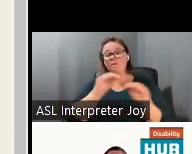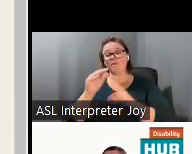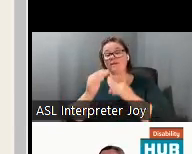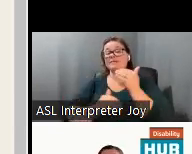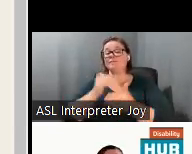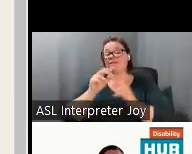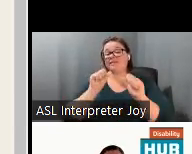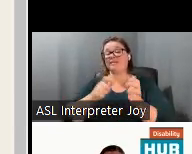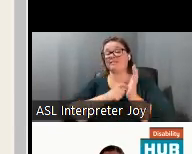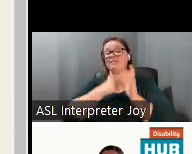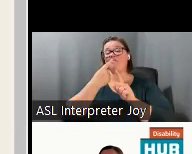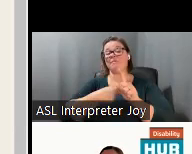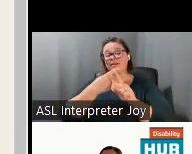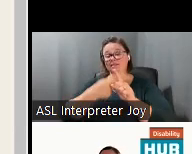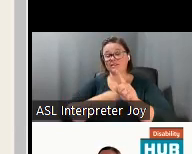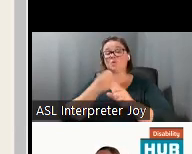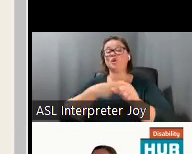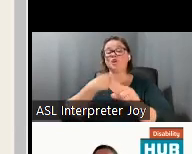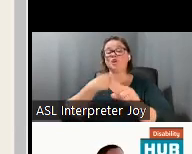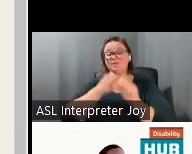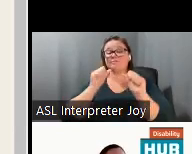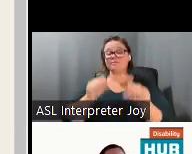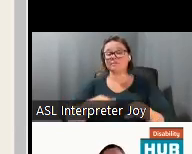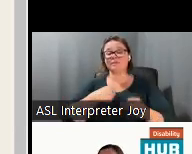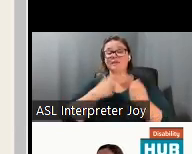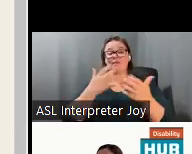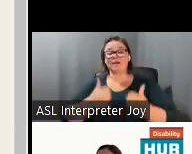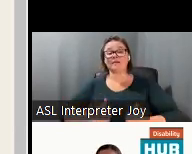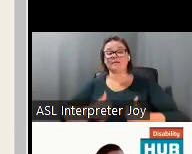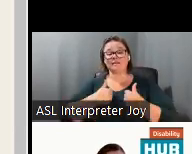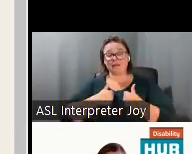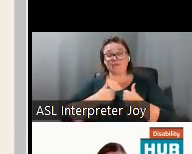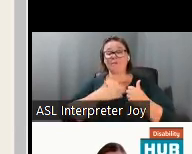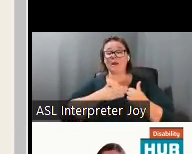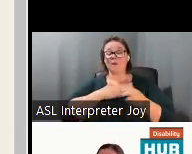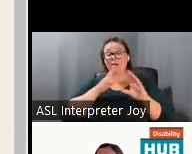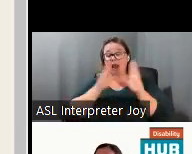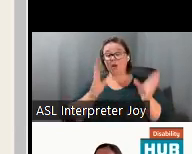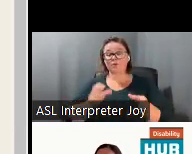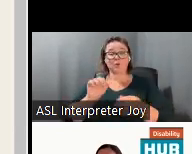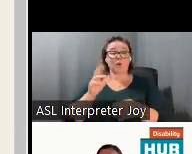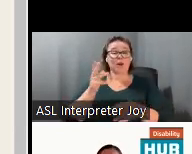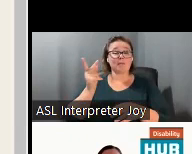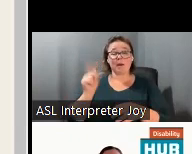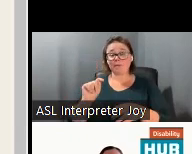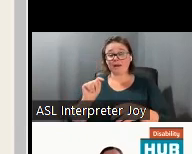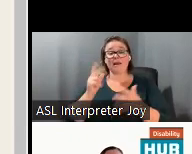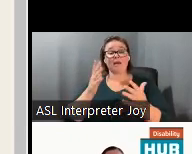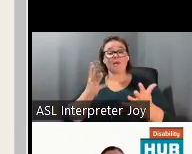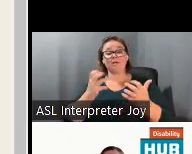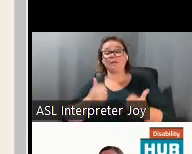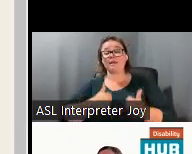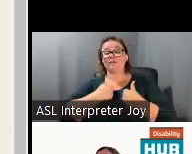can take months or even years. I want to live in my own house or apartment, and I want to live by myself, things